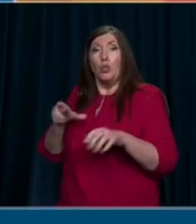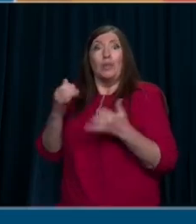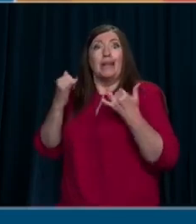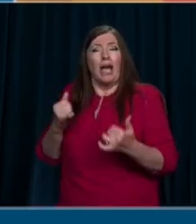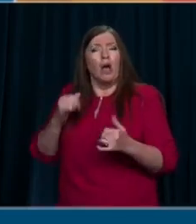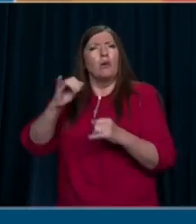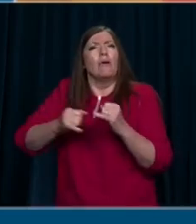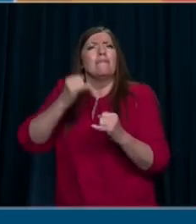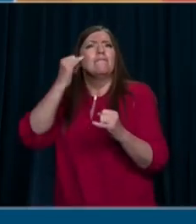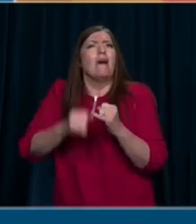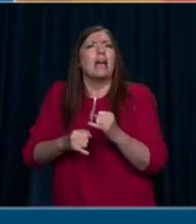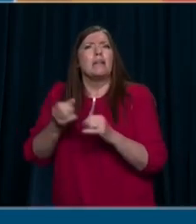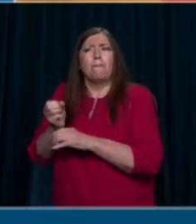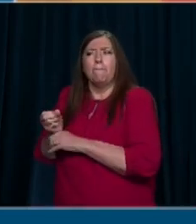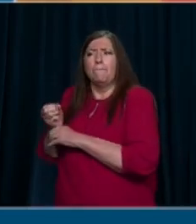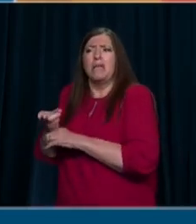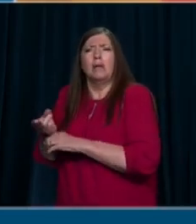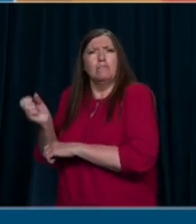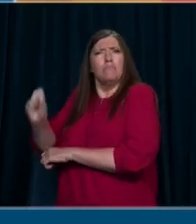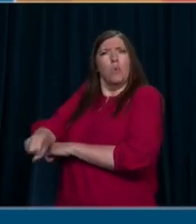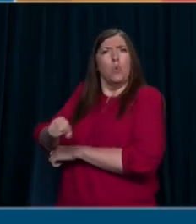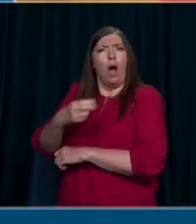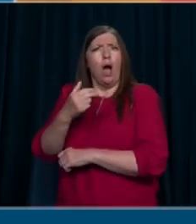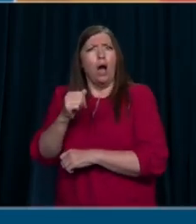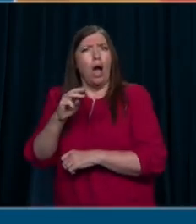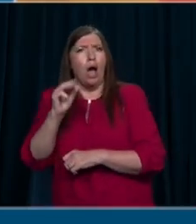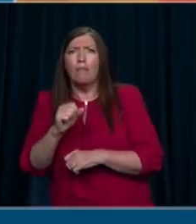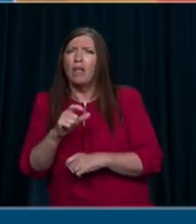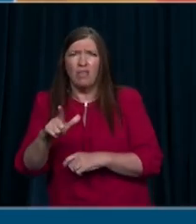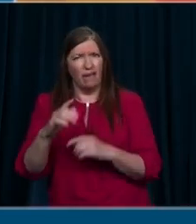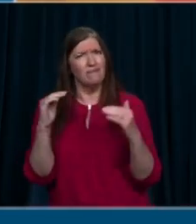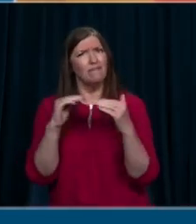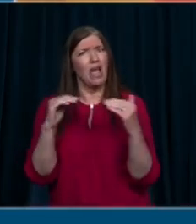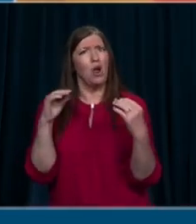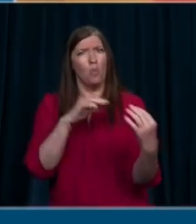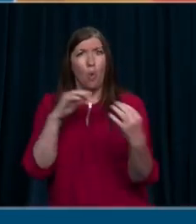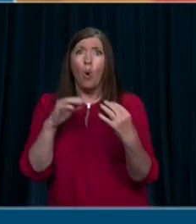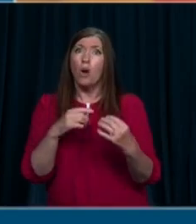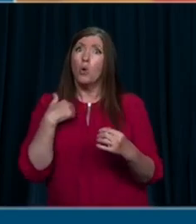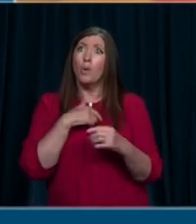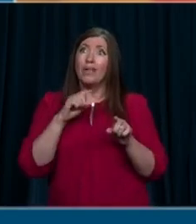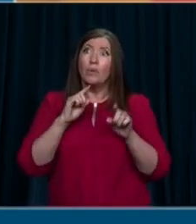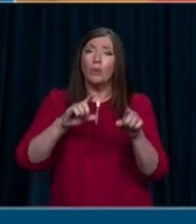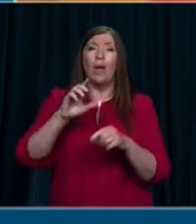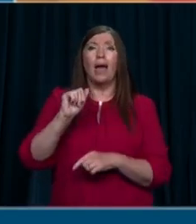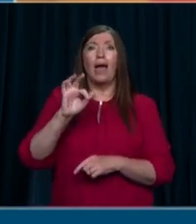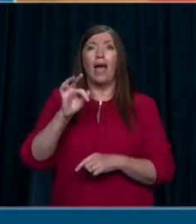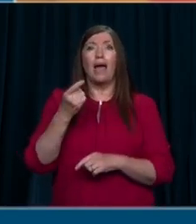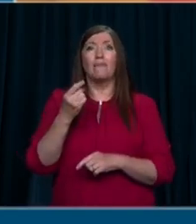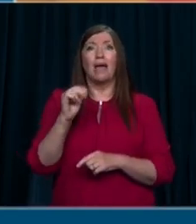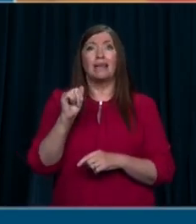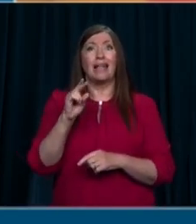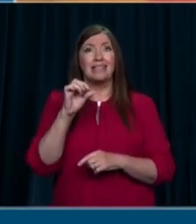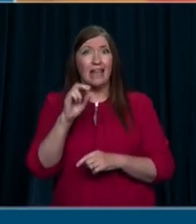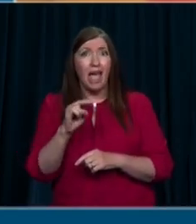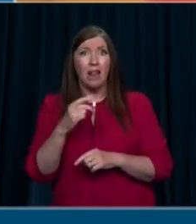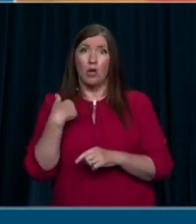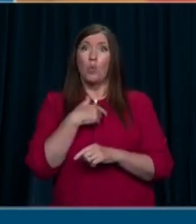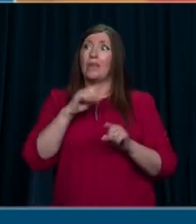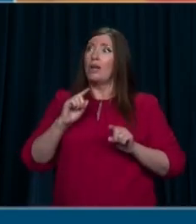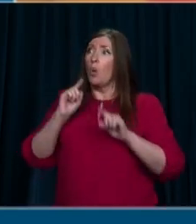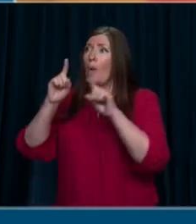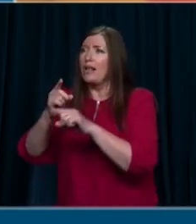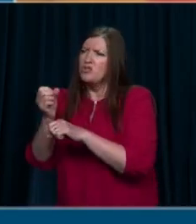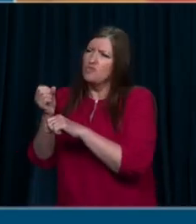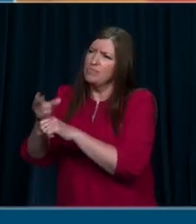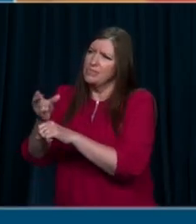finally defeating Hamas. This is a just war, no different than our war was just when we went to Afghanistan to defeat